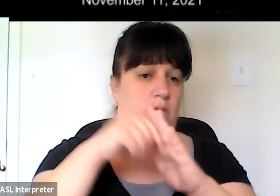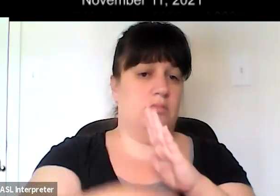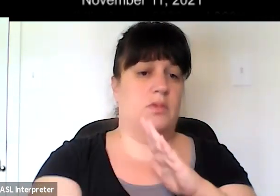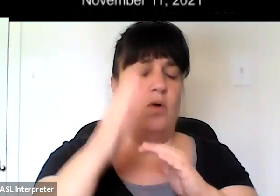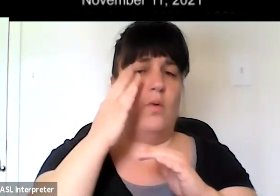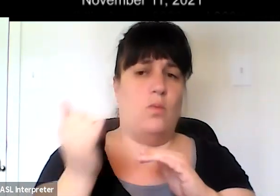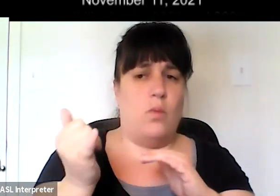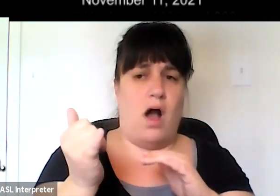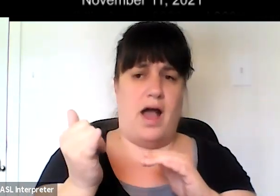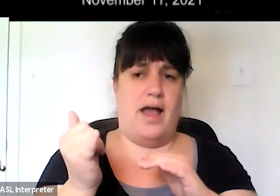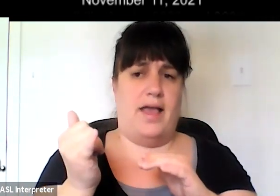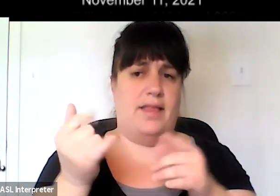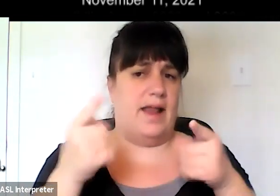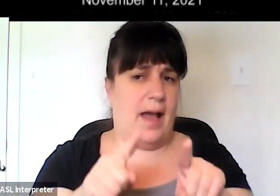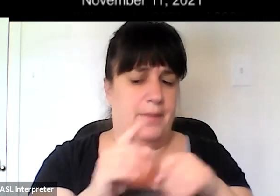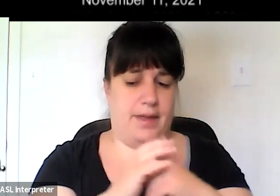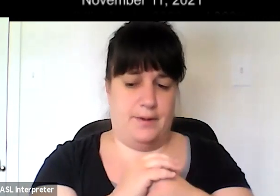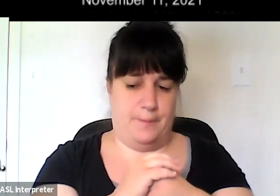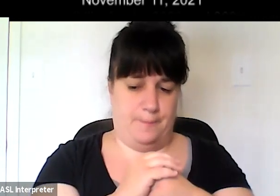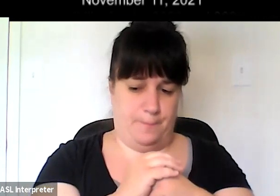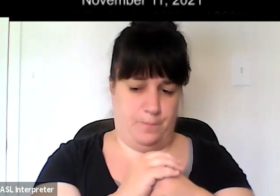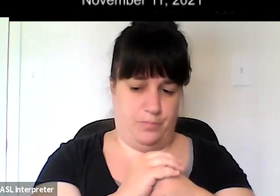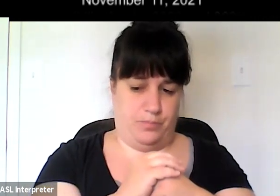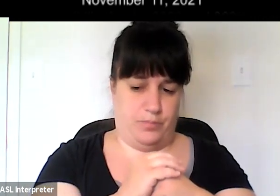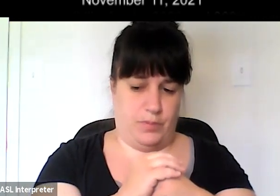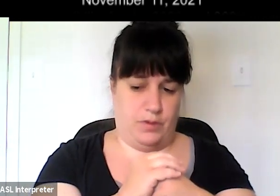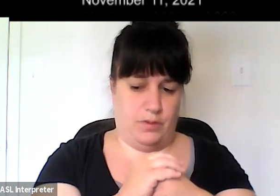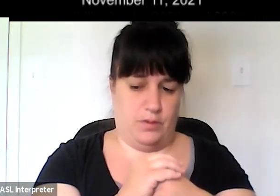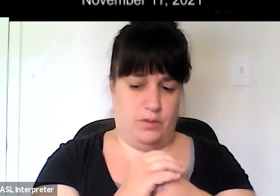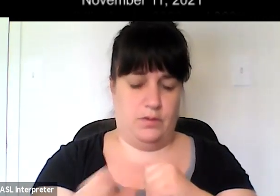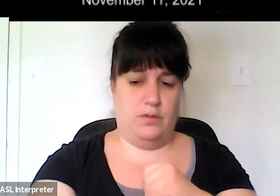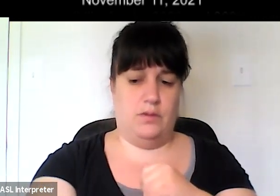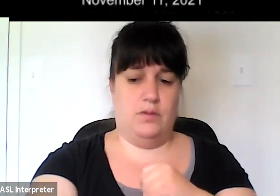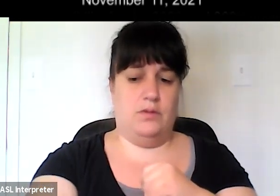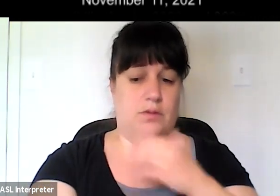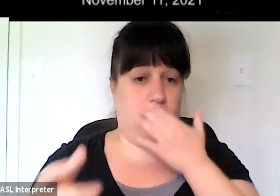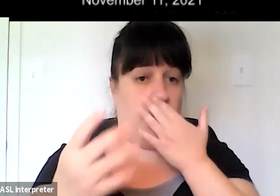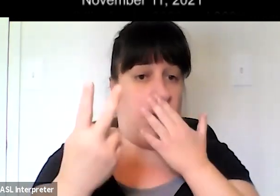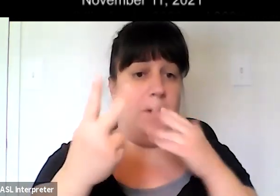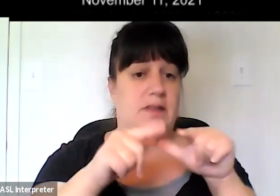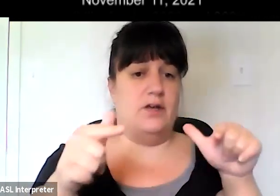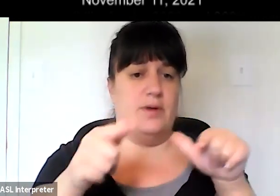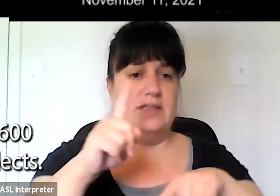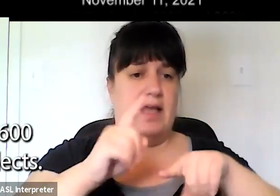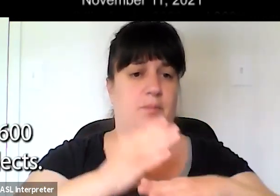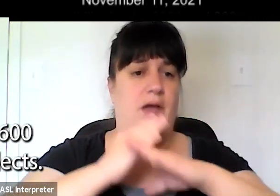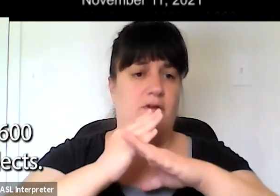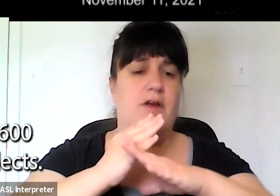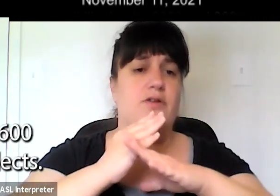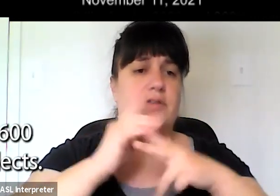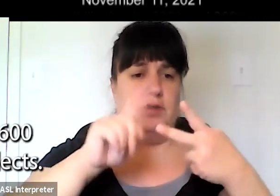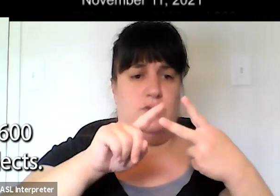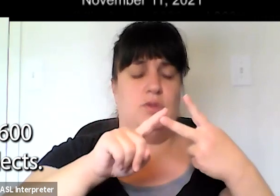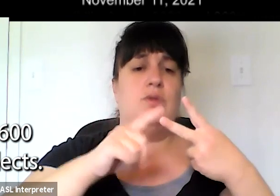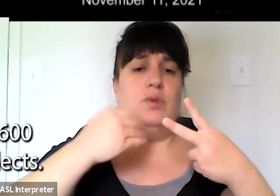where has this myth come up from? Two is linguistic barriers. Though we are a very diverse nation, we have